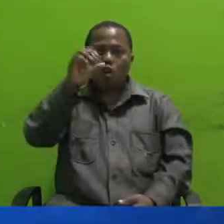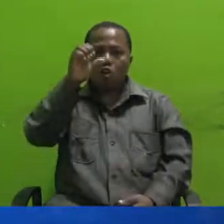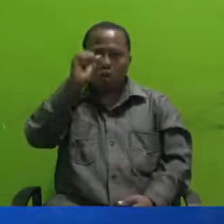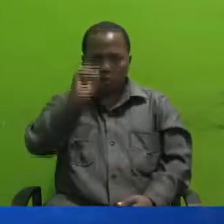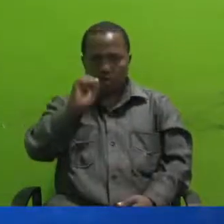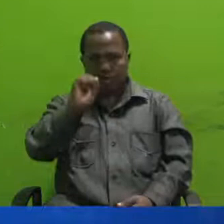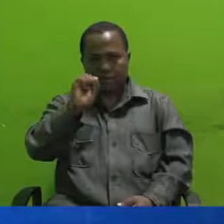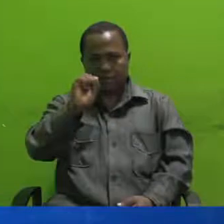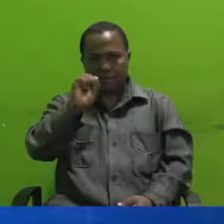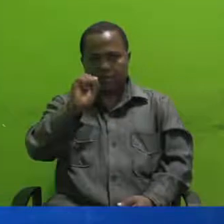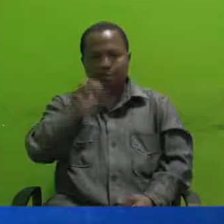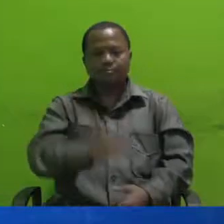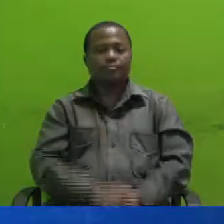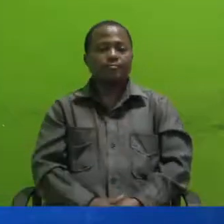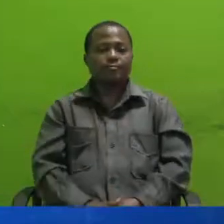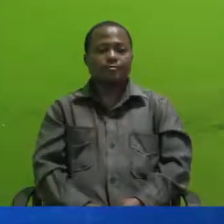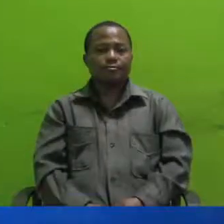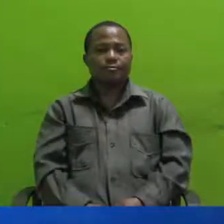cos